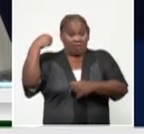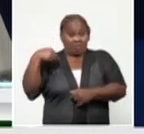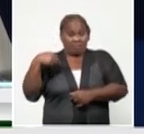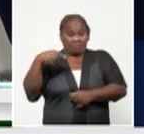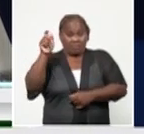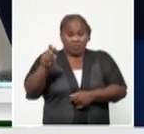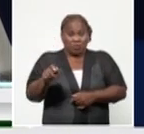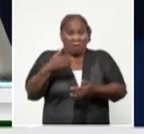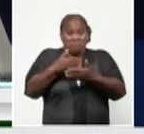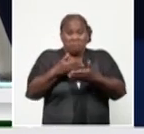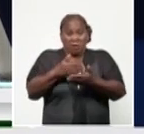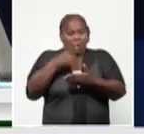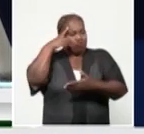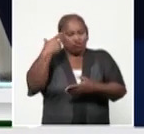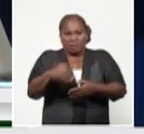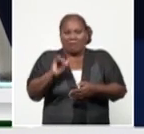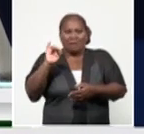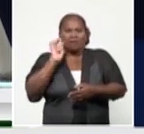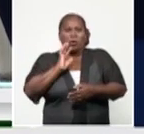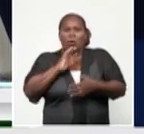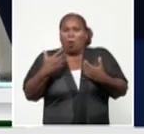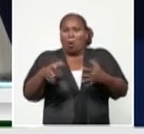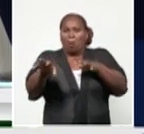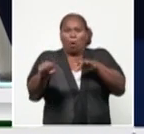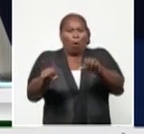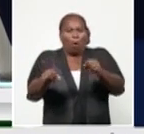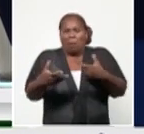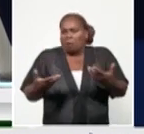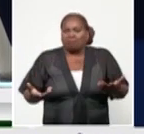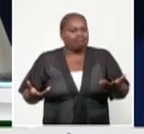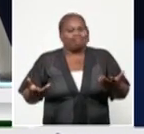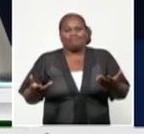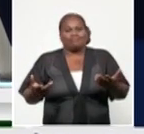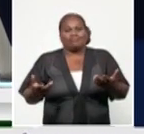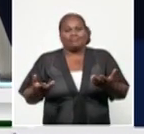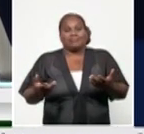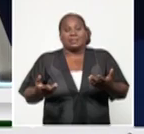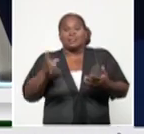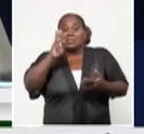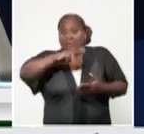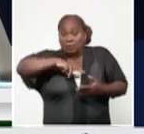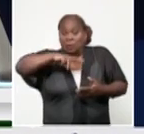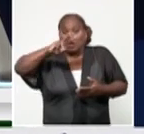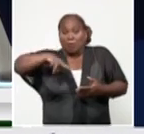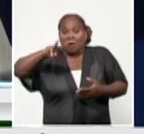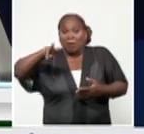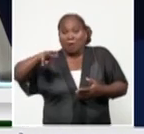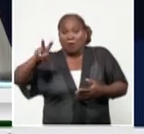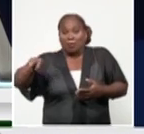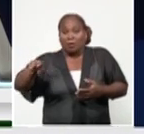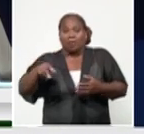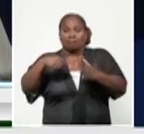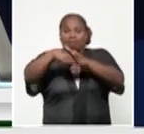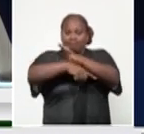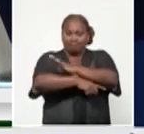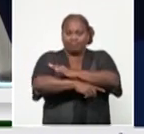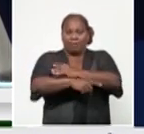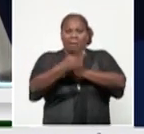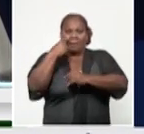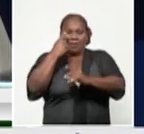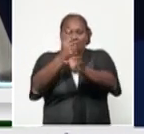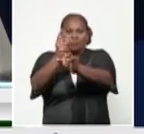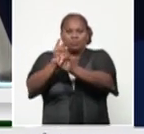cases in the country. The source of infection linked to 2 of the 59 cases yesterday is yet to